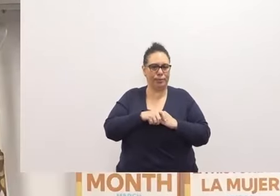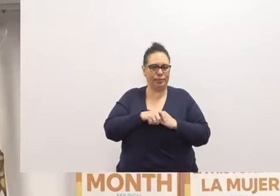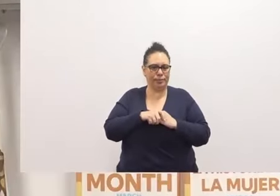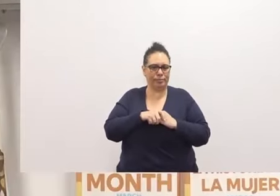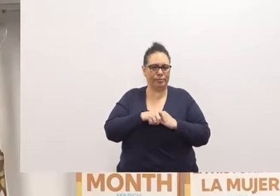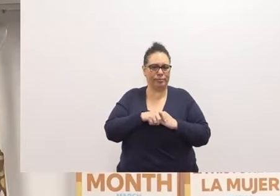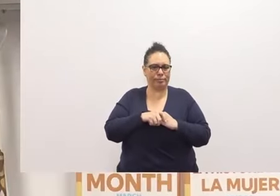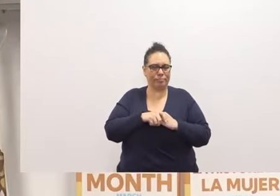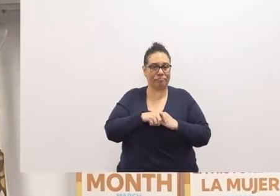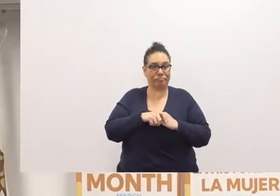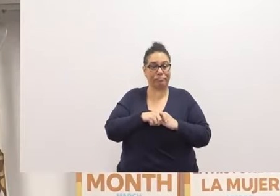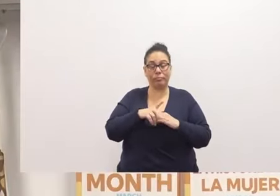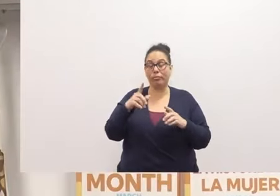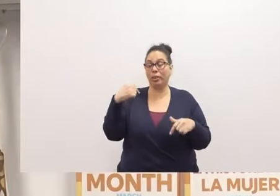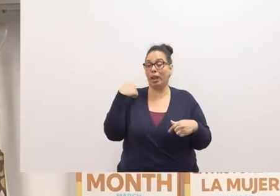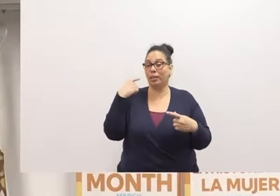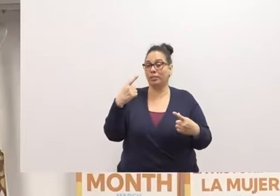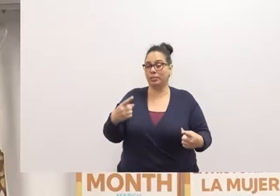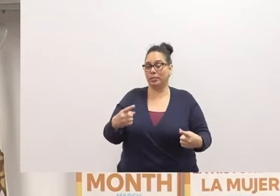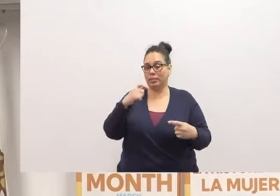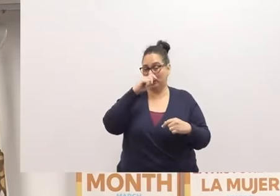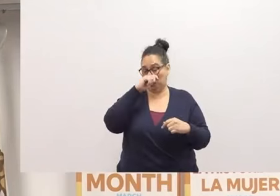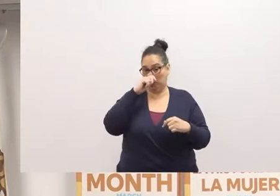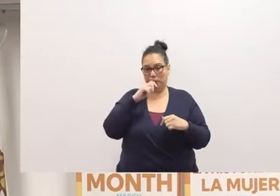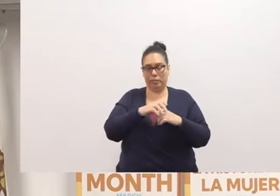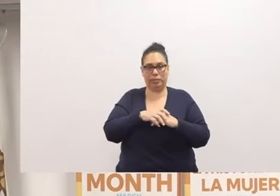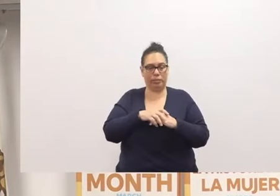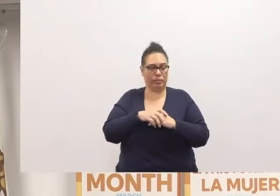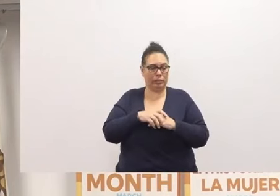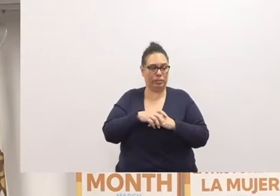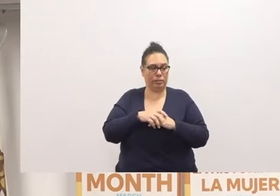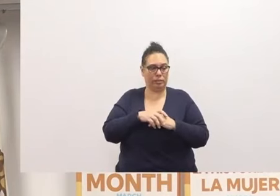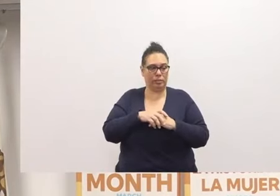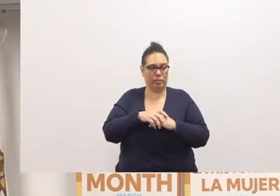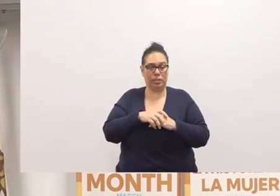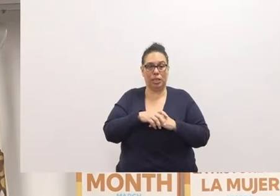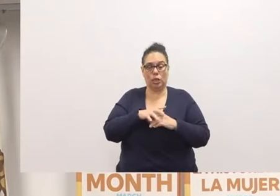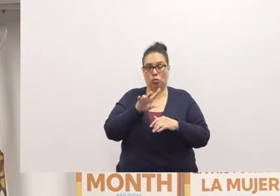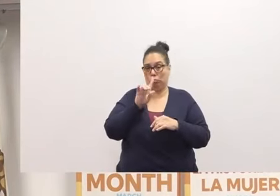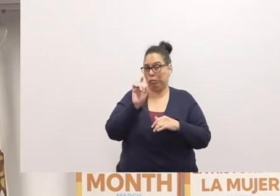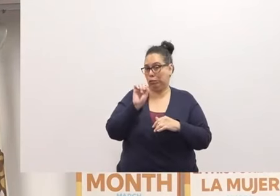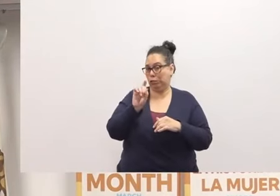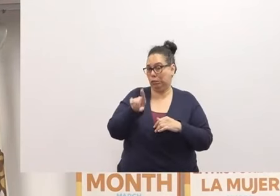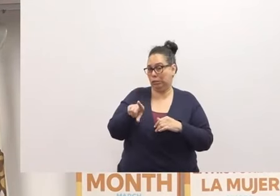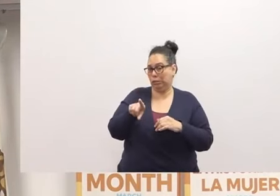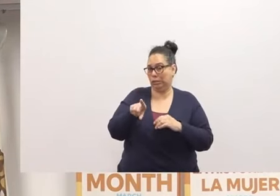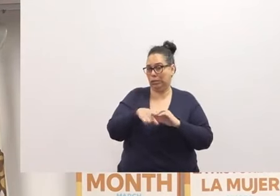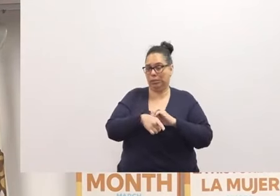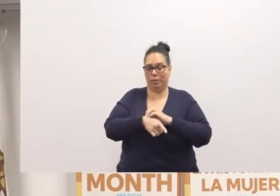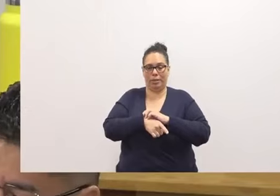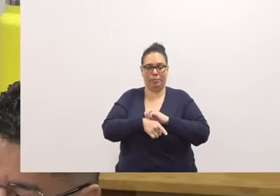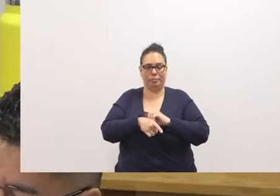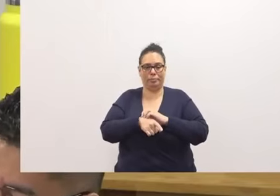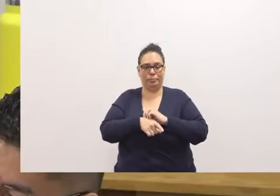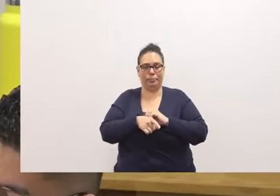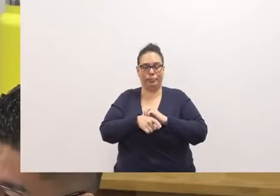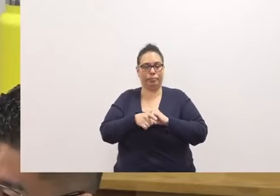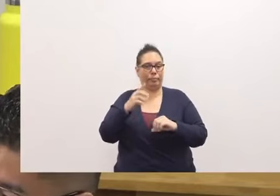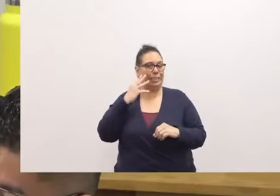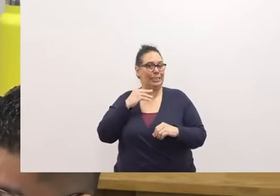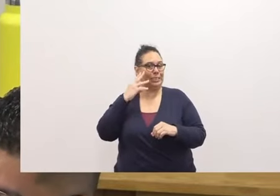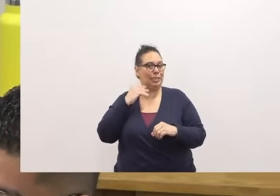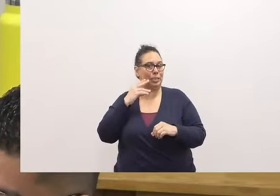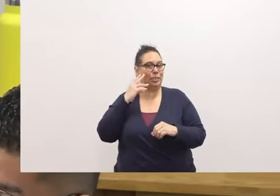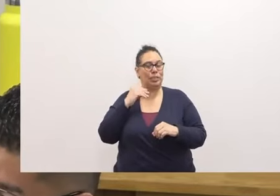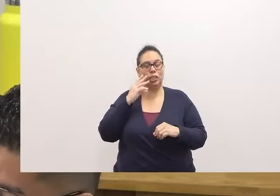I'd just like to add, since the pandemic too, all of our schools have engaged in an equity dilemma question, which really has rooted into the experiences of